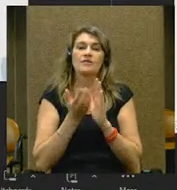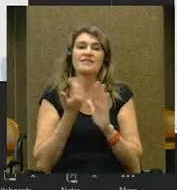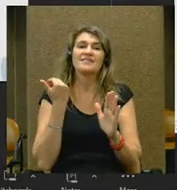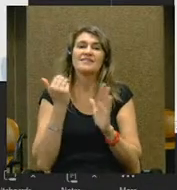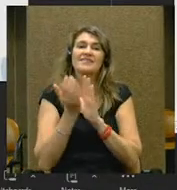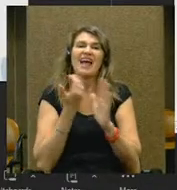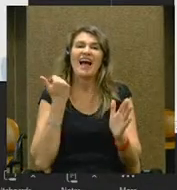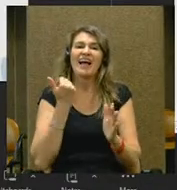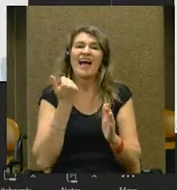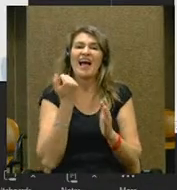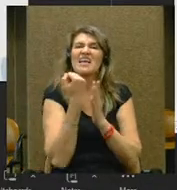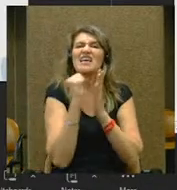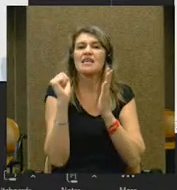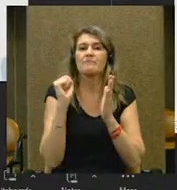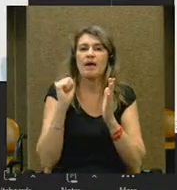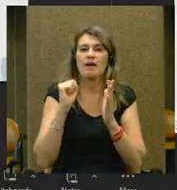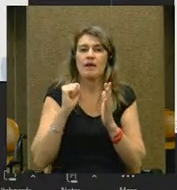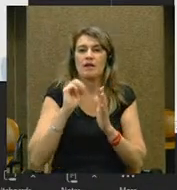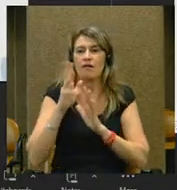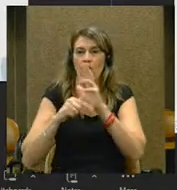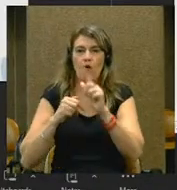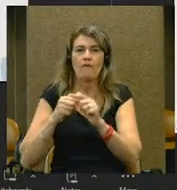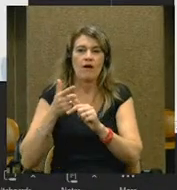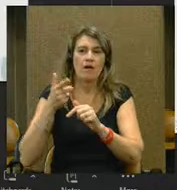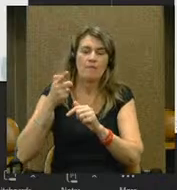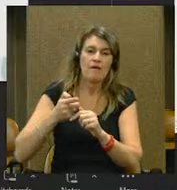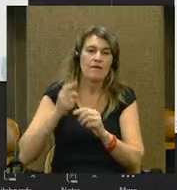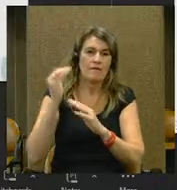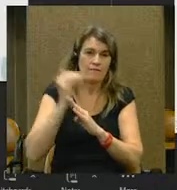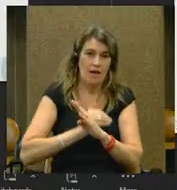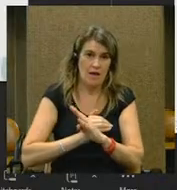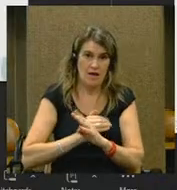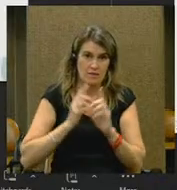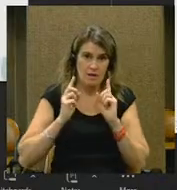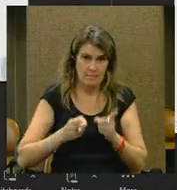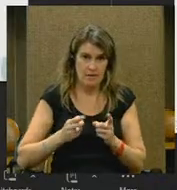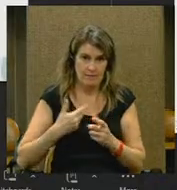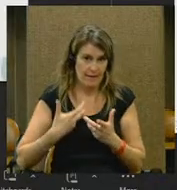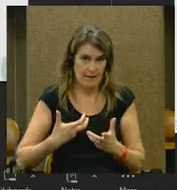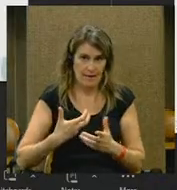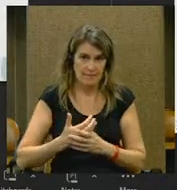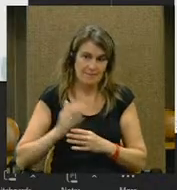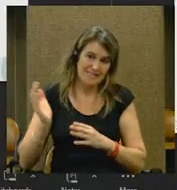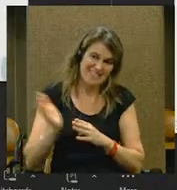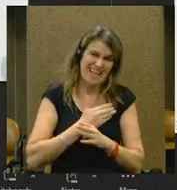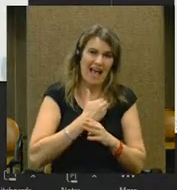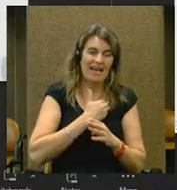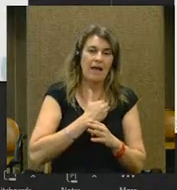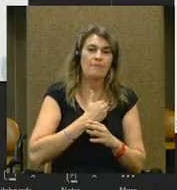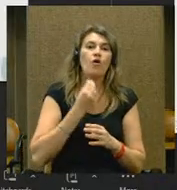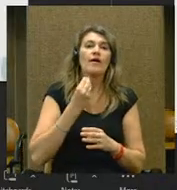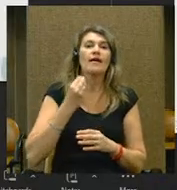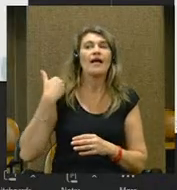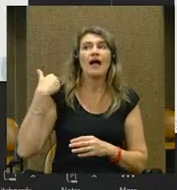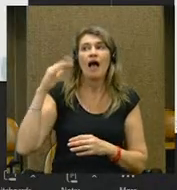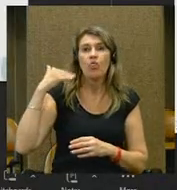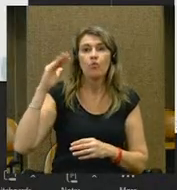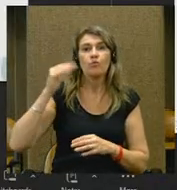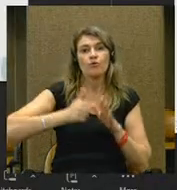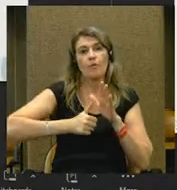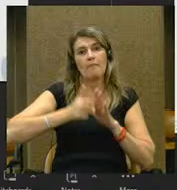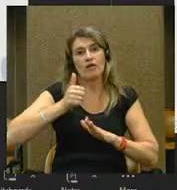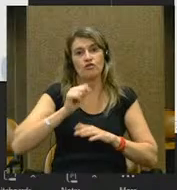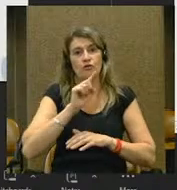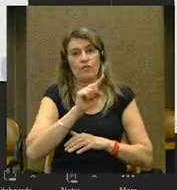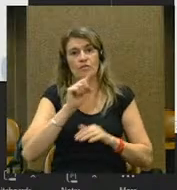small amounts of drugs. So adults over 18 can have 2.5 grams of drugs, and these are the